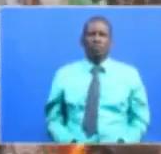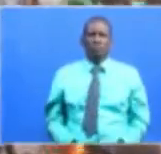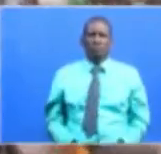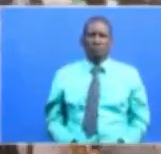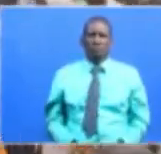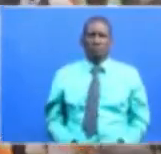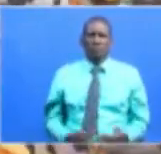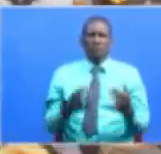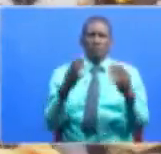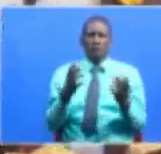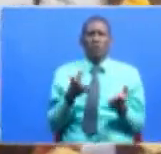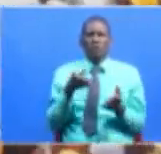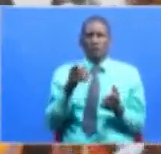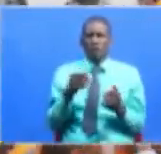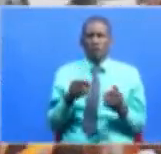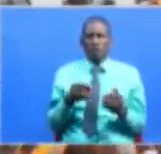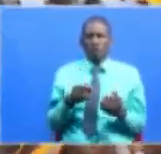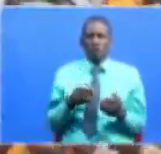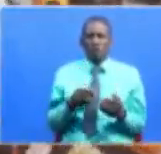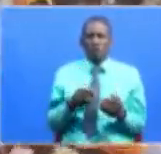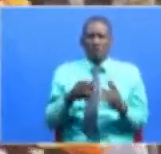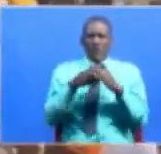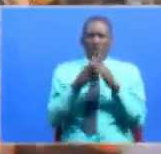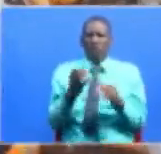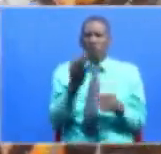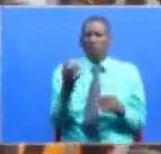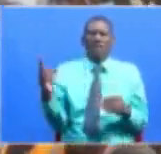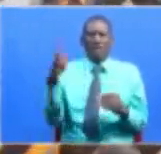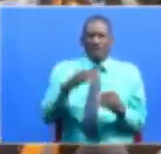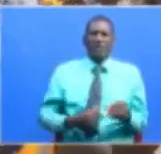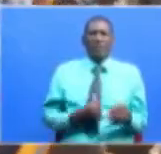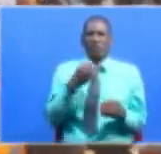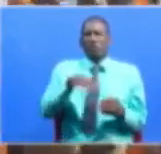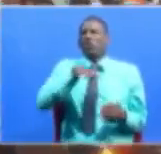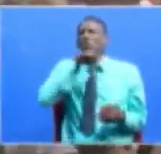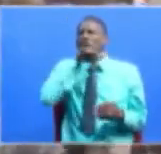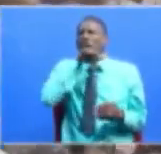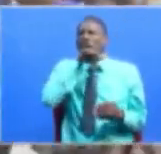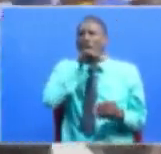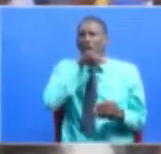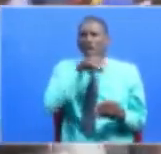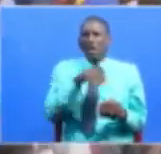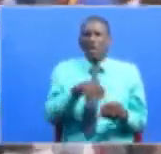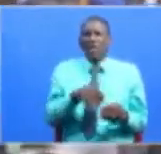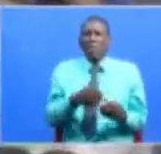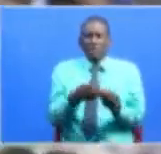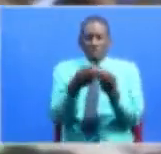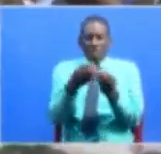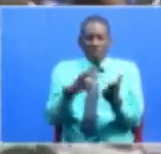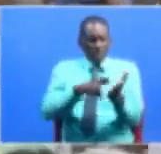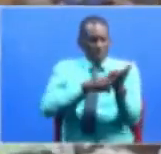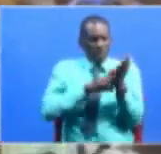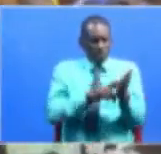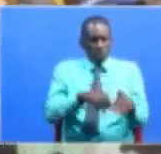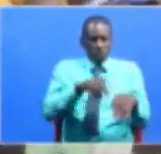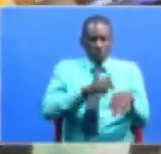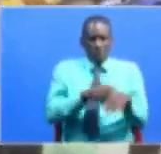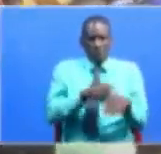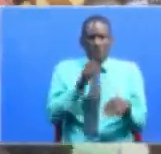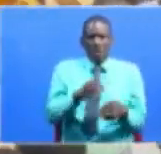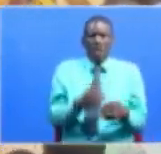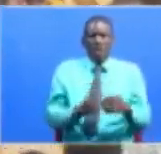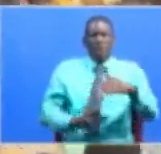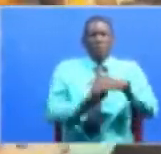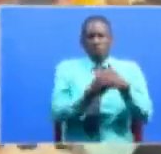It was meant to be the start of a three-day tour of Raila Odinga's mass recruitment drive in one of his perceived home turfs as